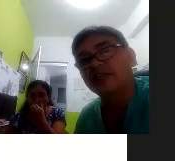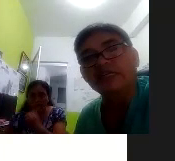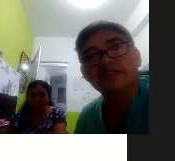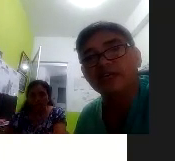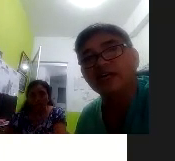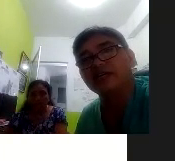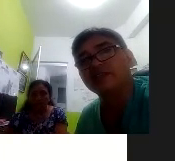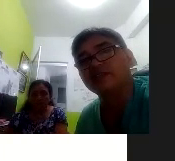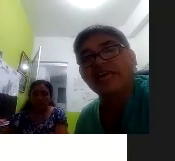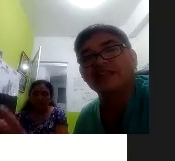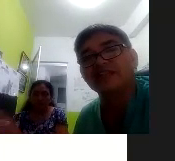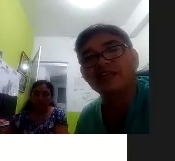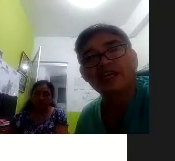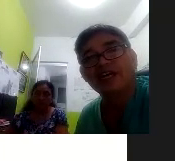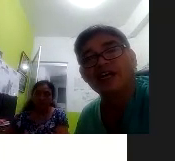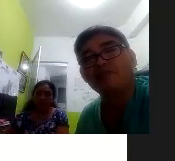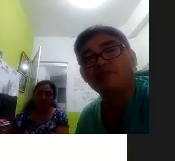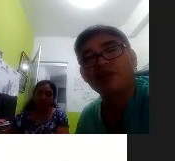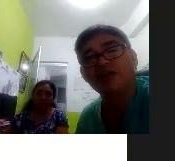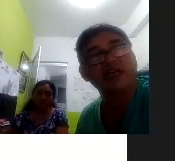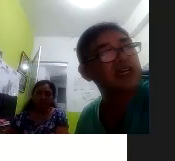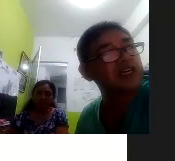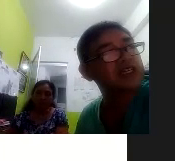at least 10